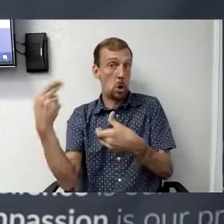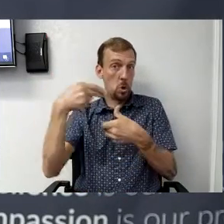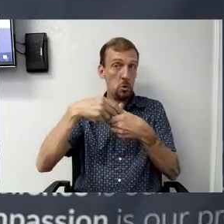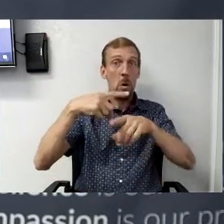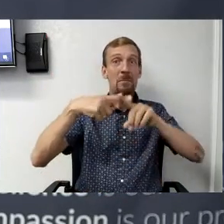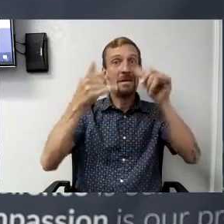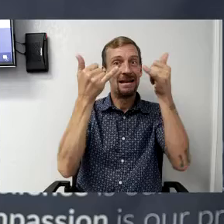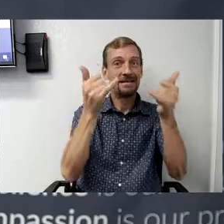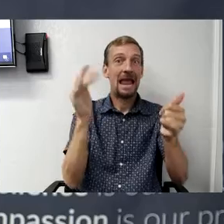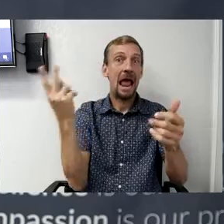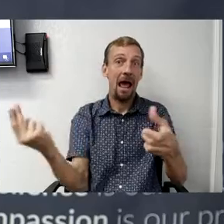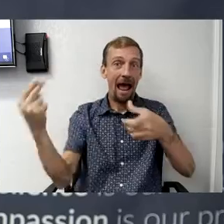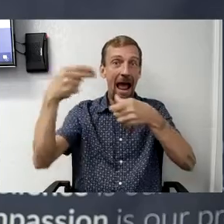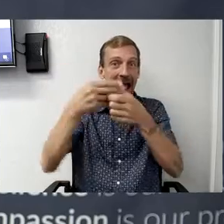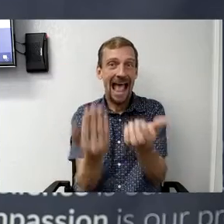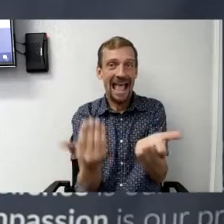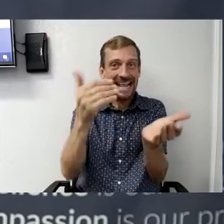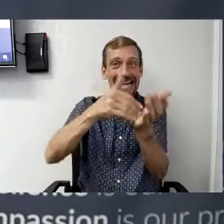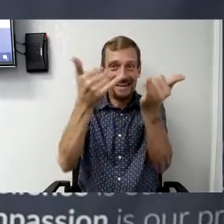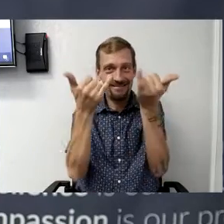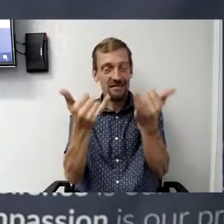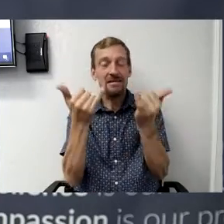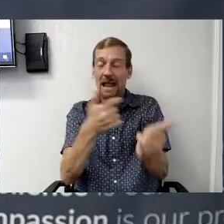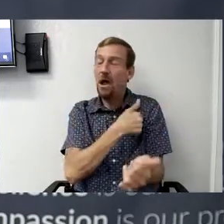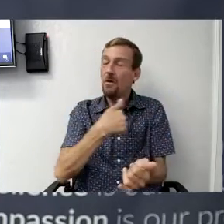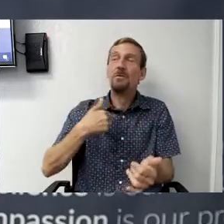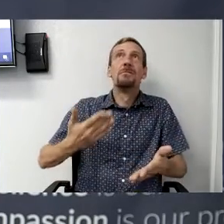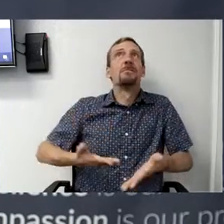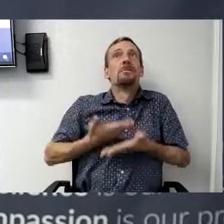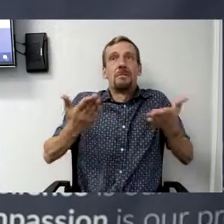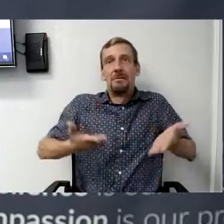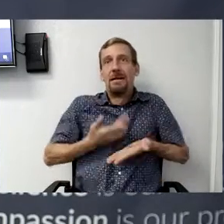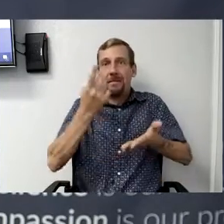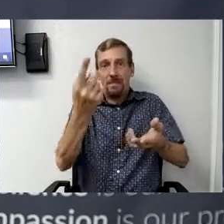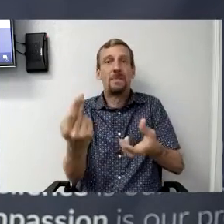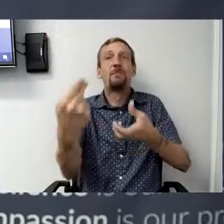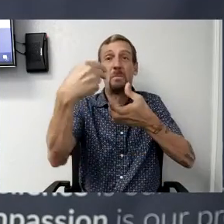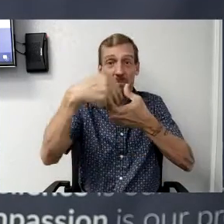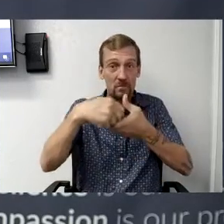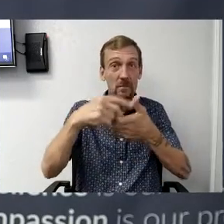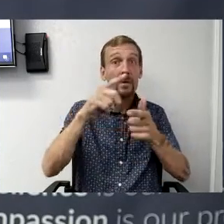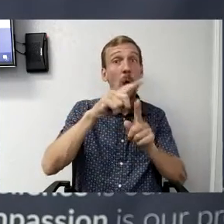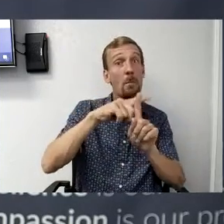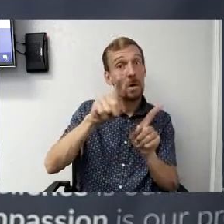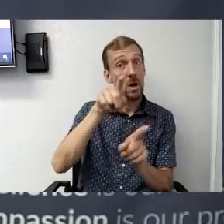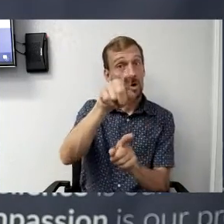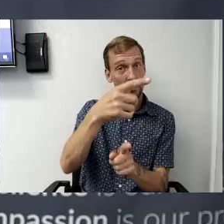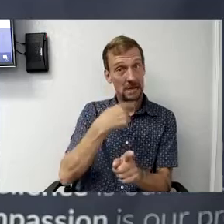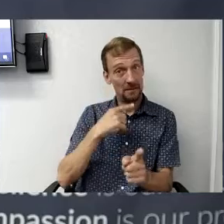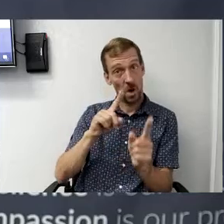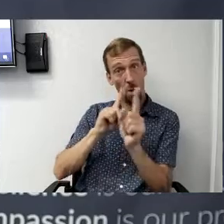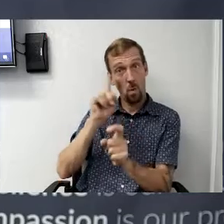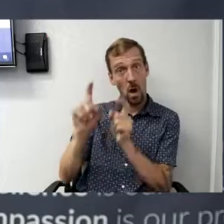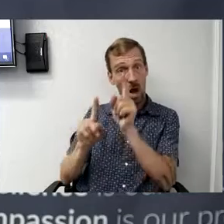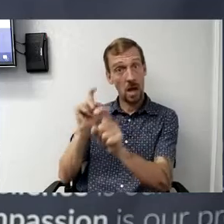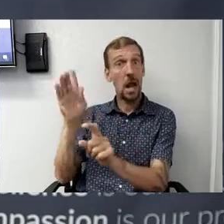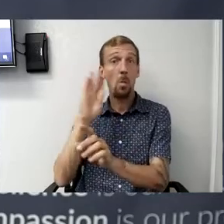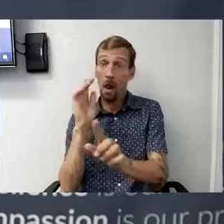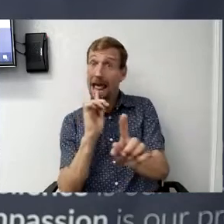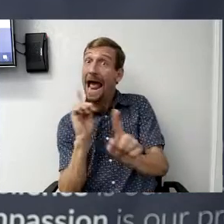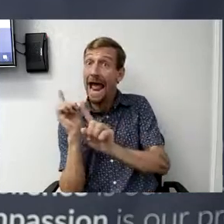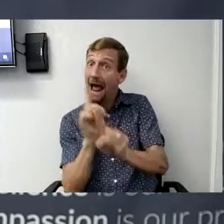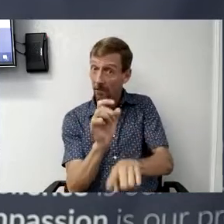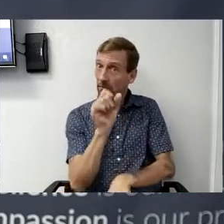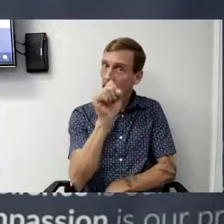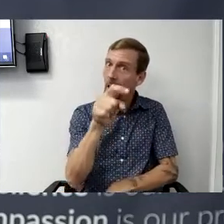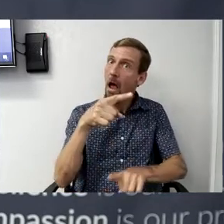to come back today. So we're really excited to have them. Not only are they going to answer the questions that you guys have submitted throughout the week, but keep in mind